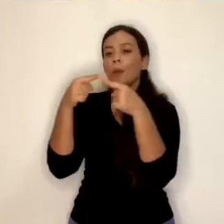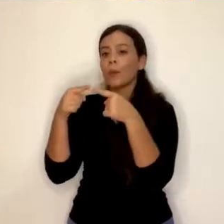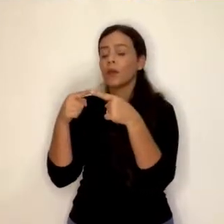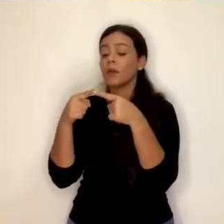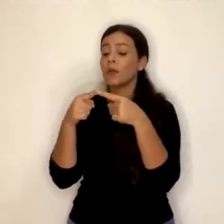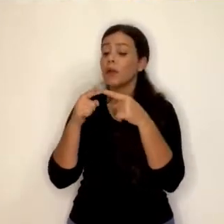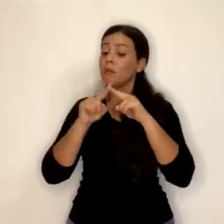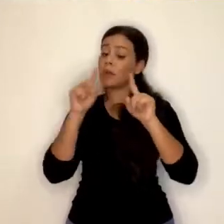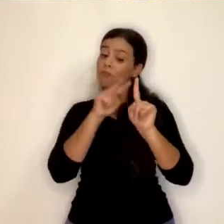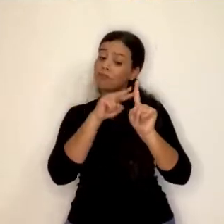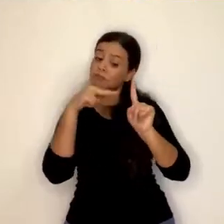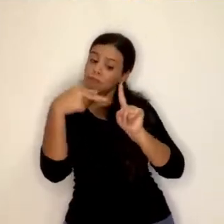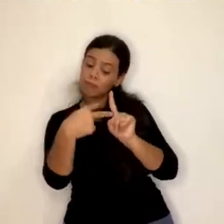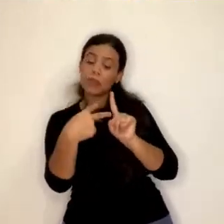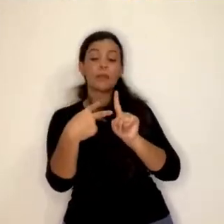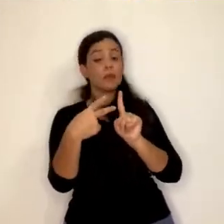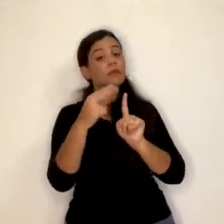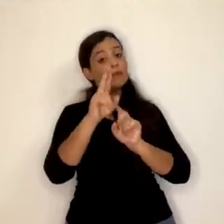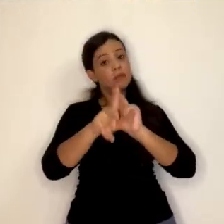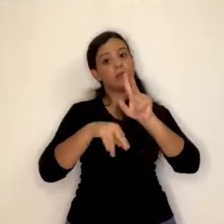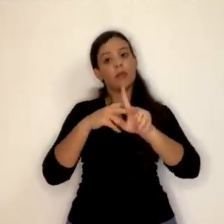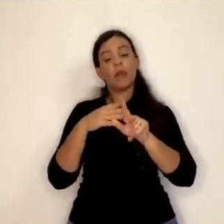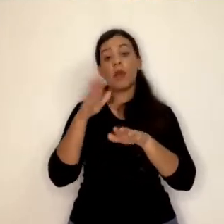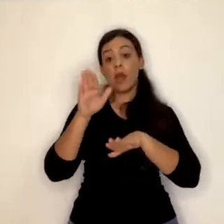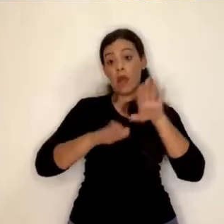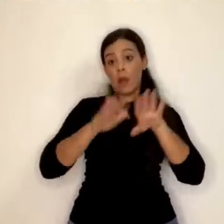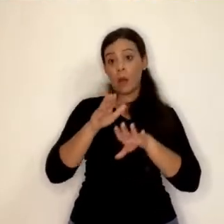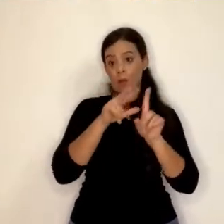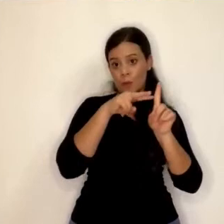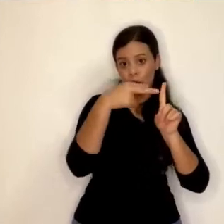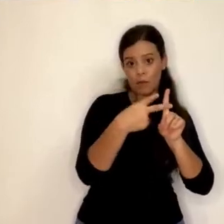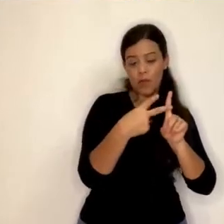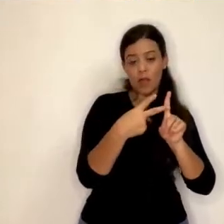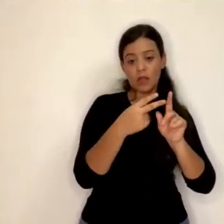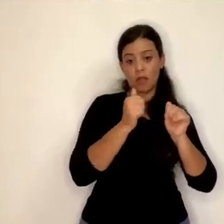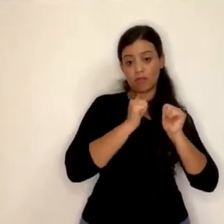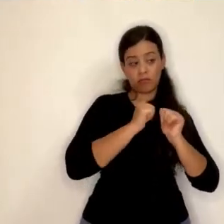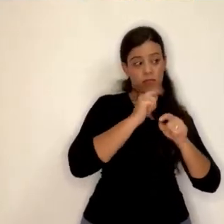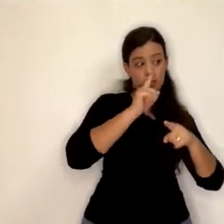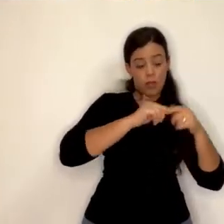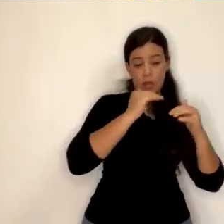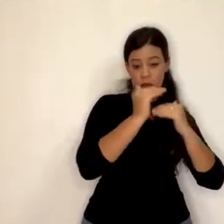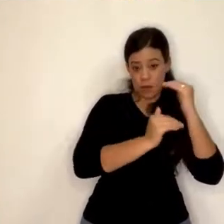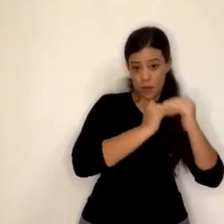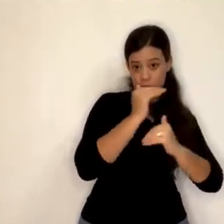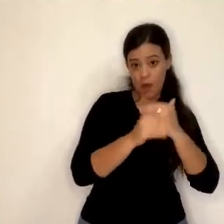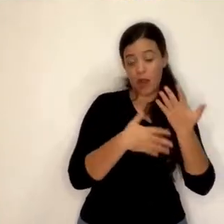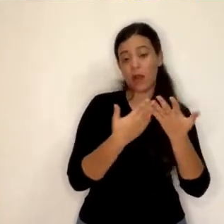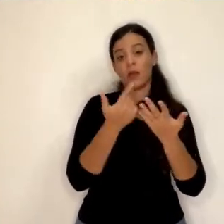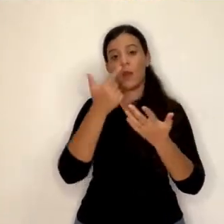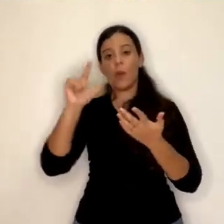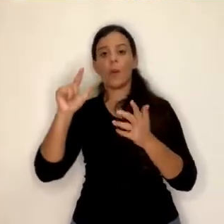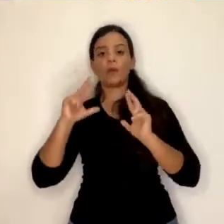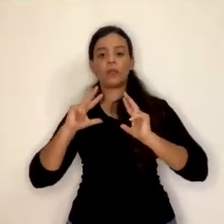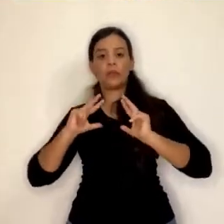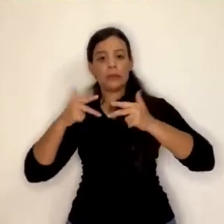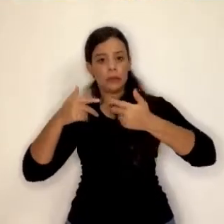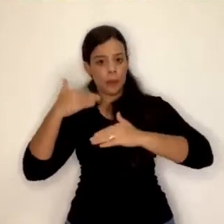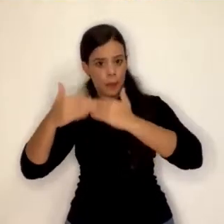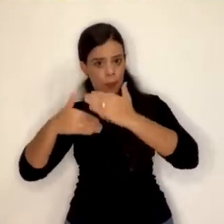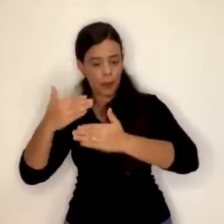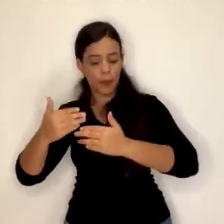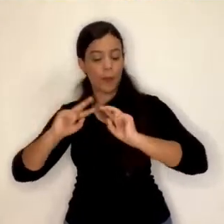education, but the perspective of those who are more meritocratic,